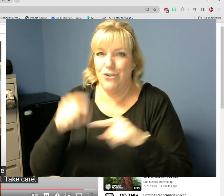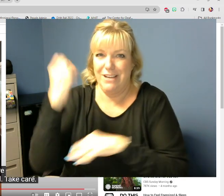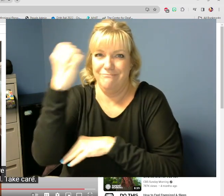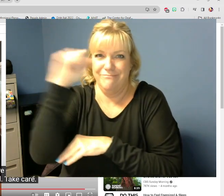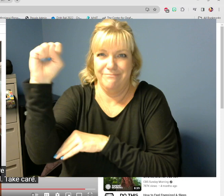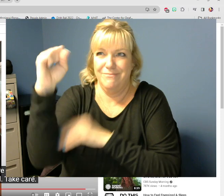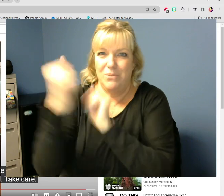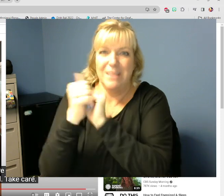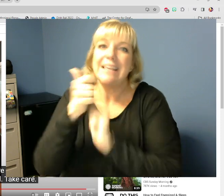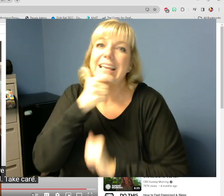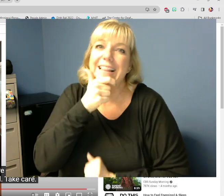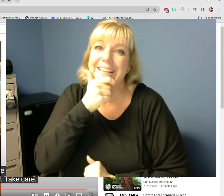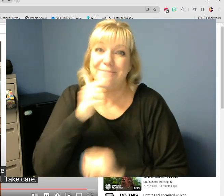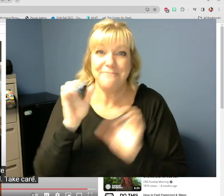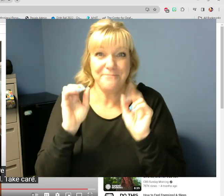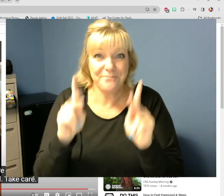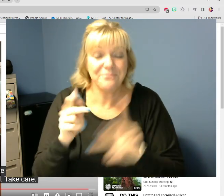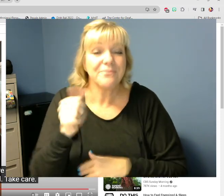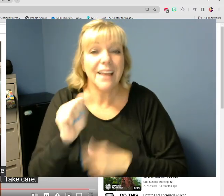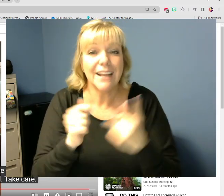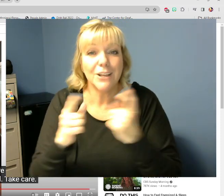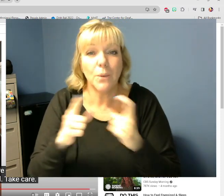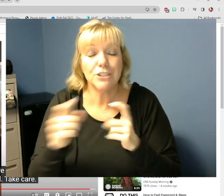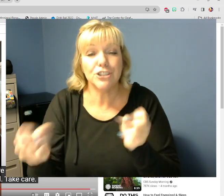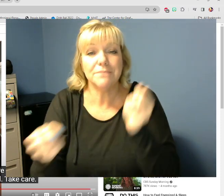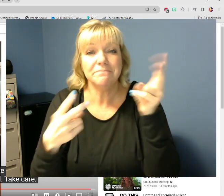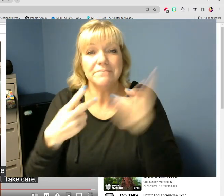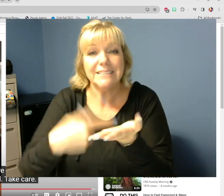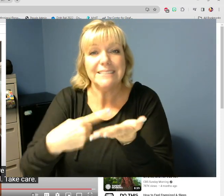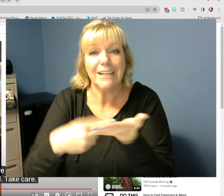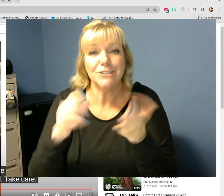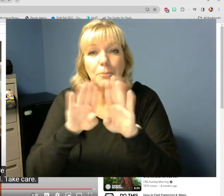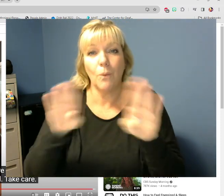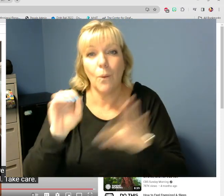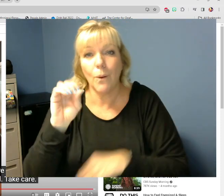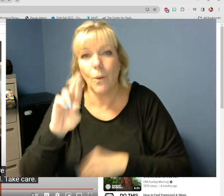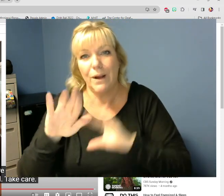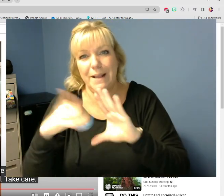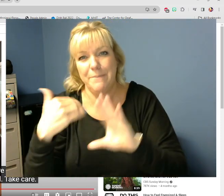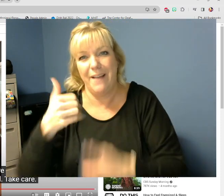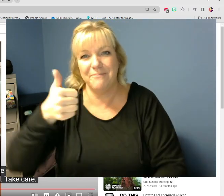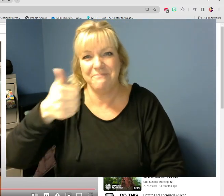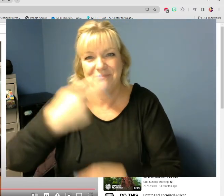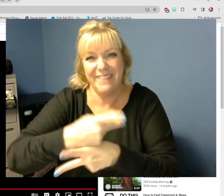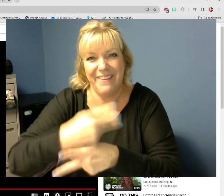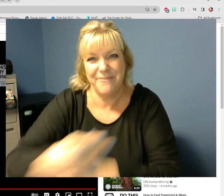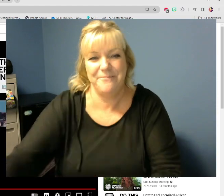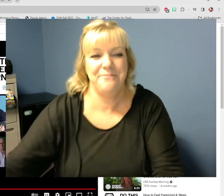if you have any questions, you can leave those in the discussion board, send me an email. Take care.